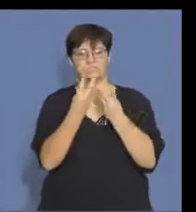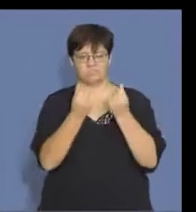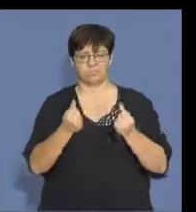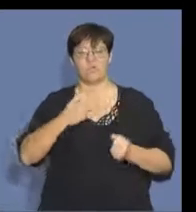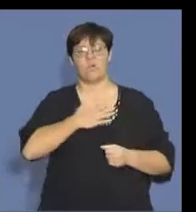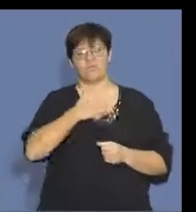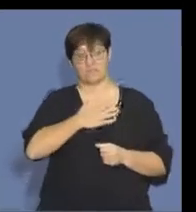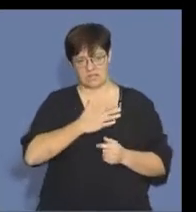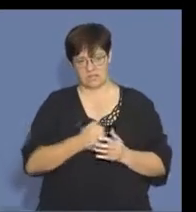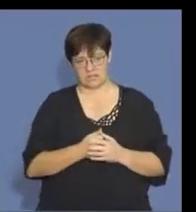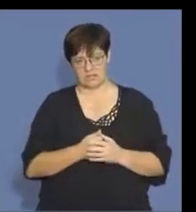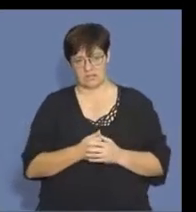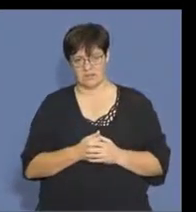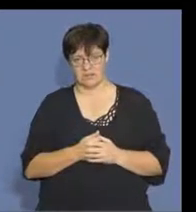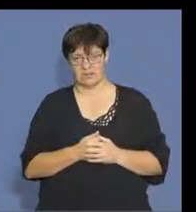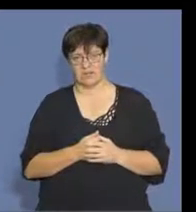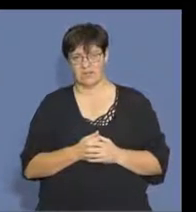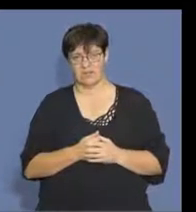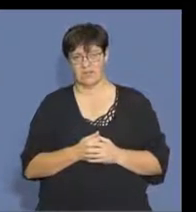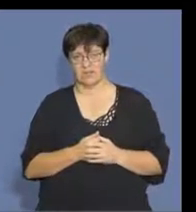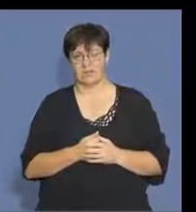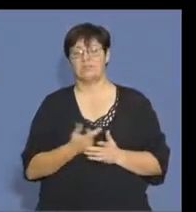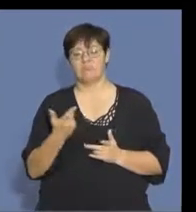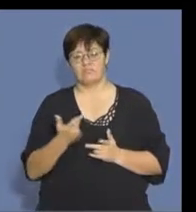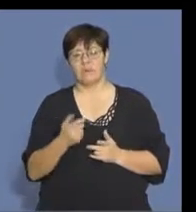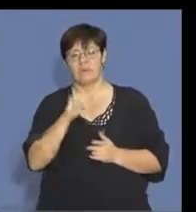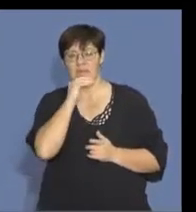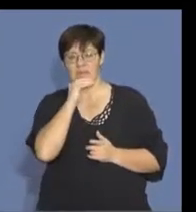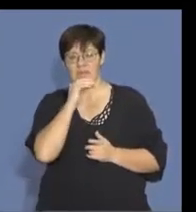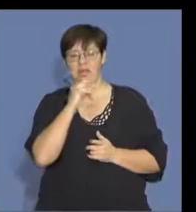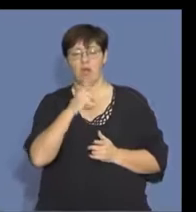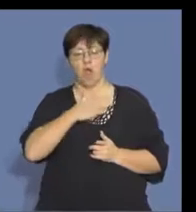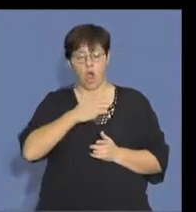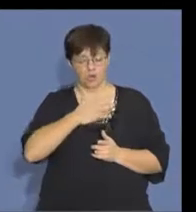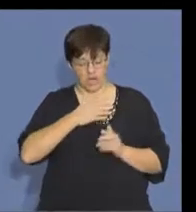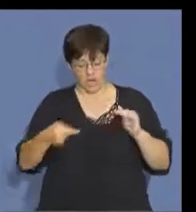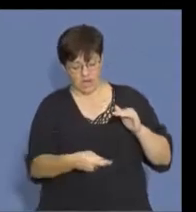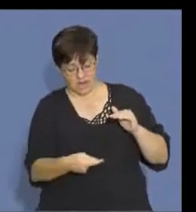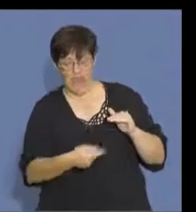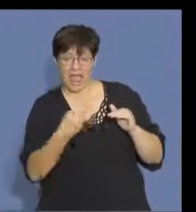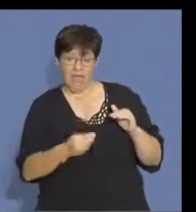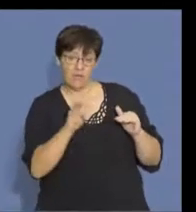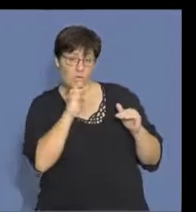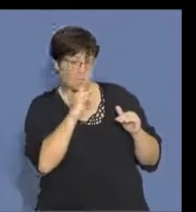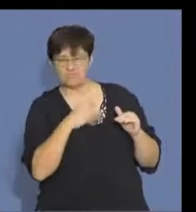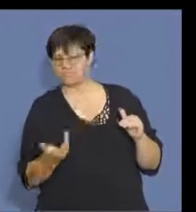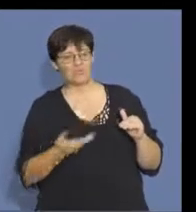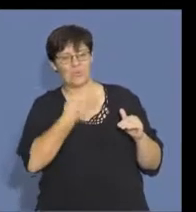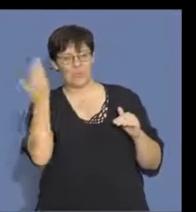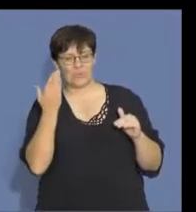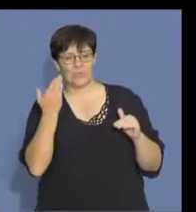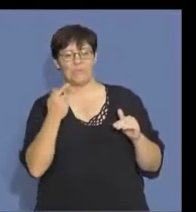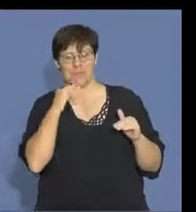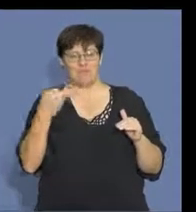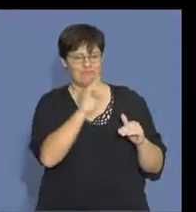oxygen, which then is leading to deoxygenation of the water supply. This in turn causes the death of